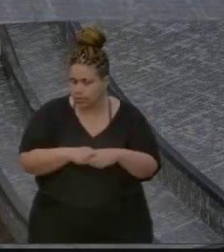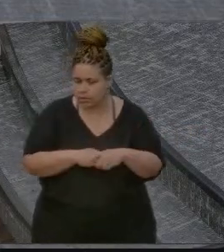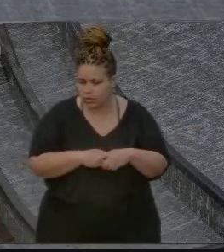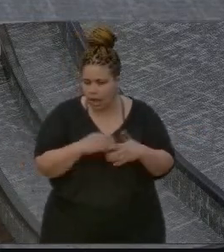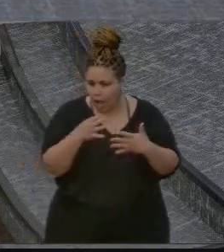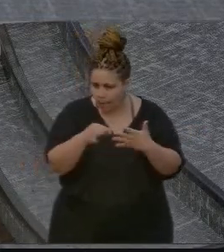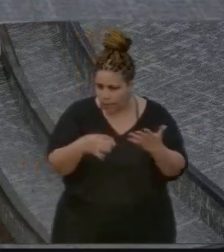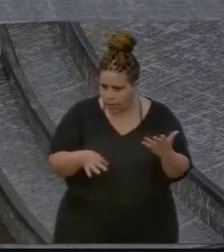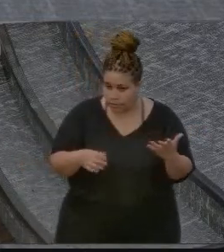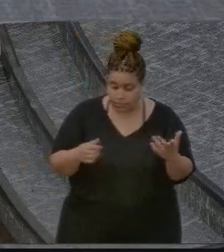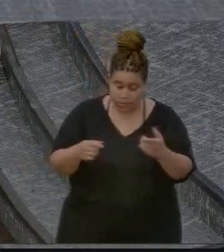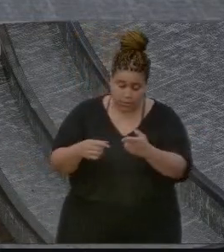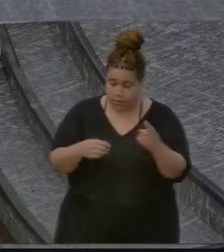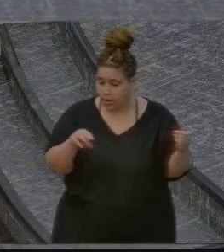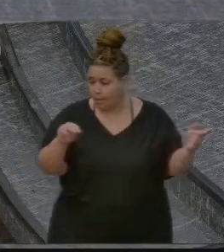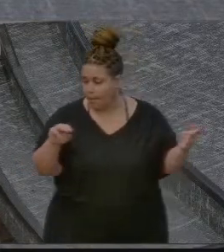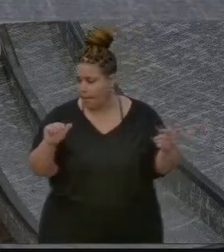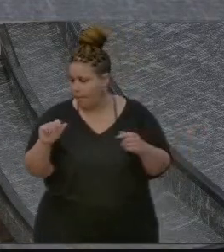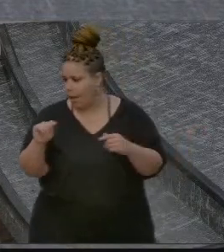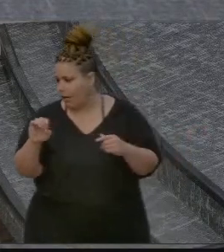I definitely support that.